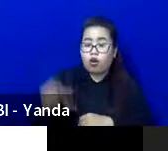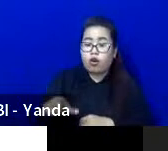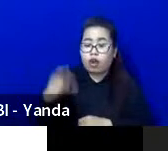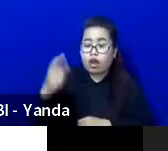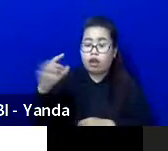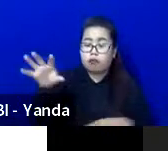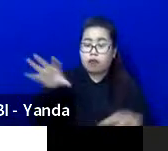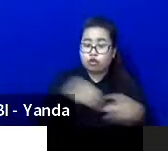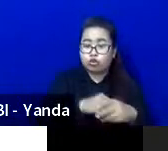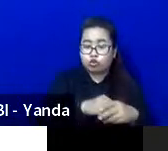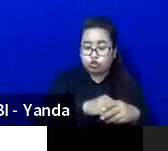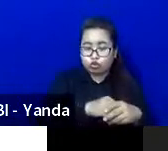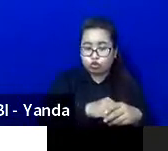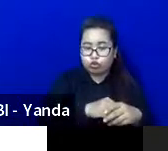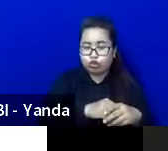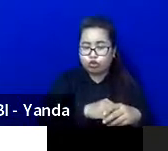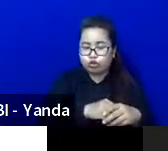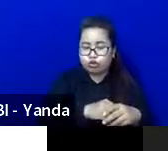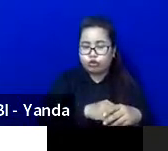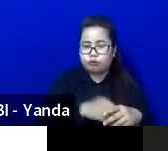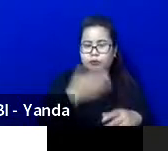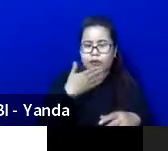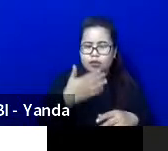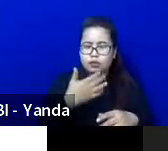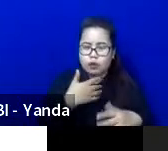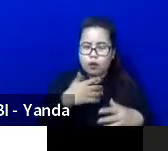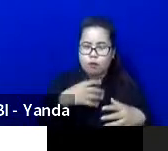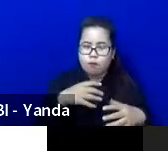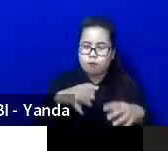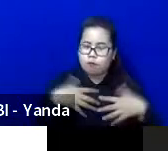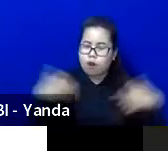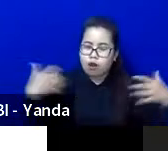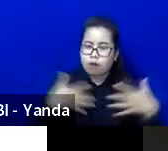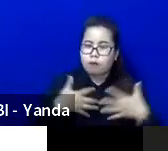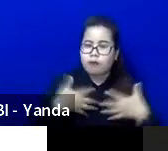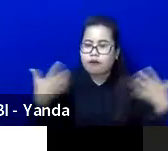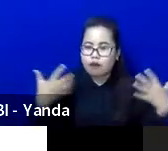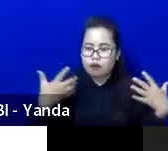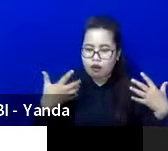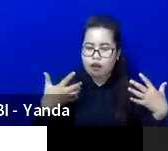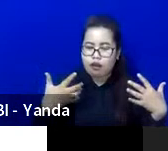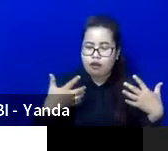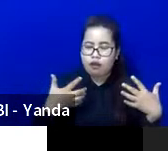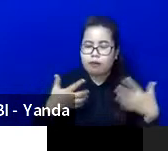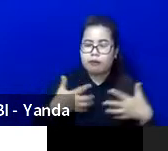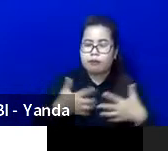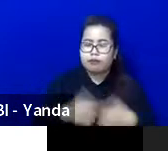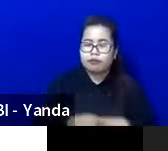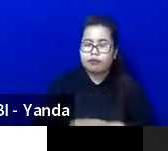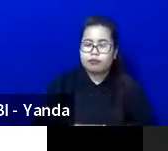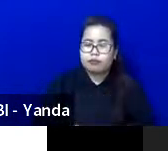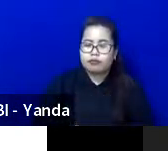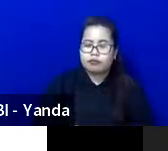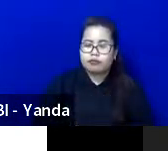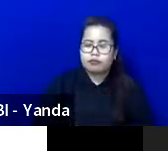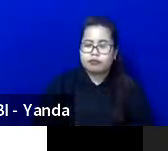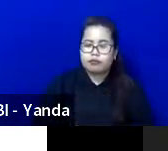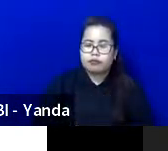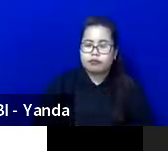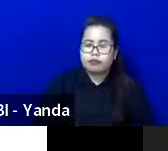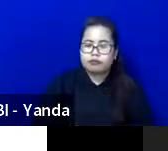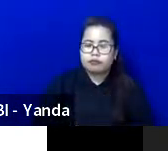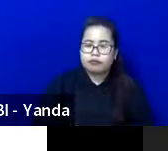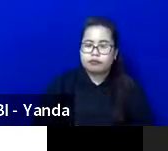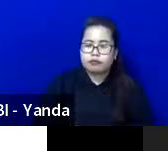public, but most people ended up there because they were found in a state deserted by their family and they could not take care